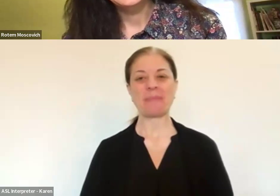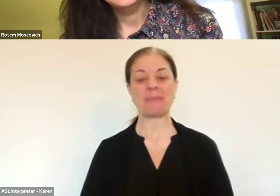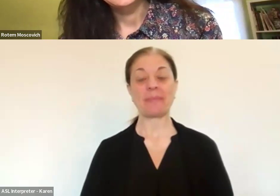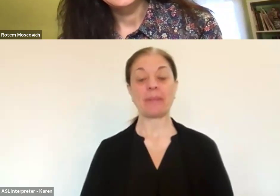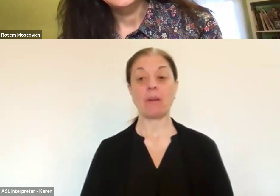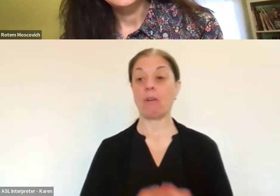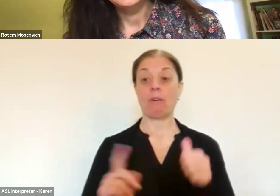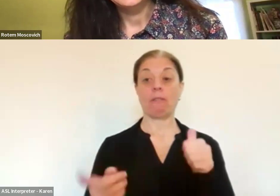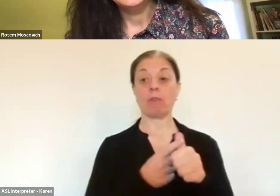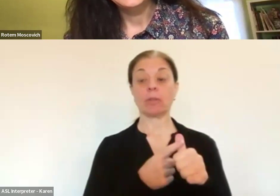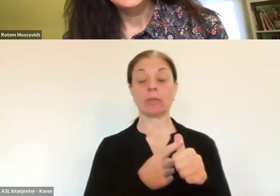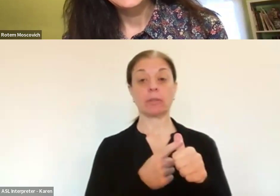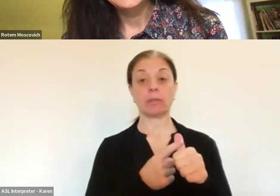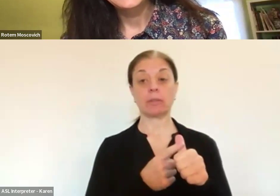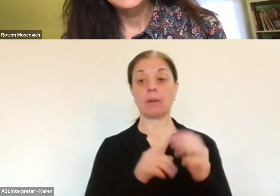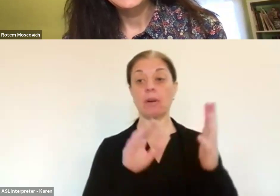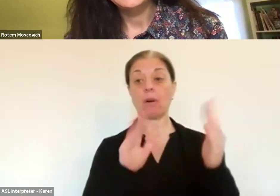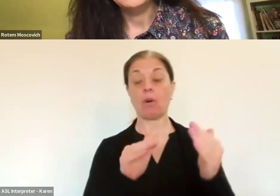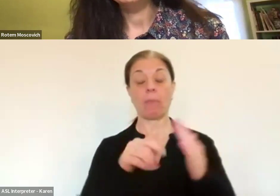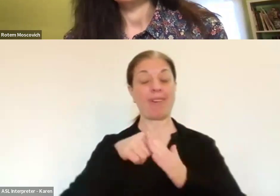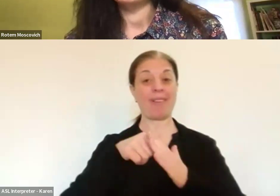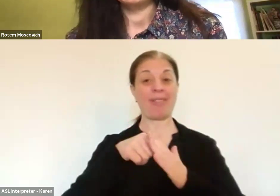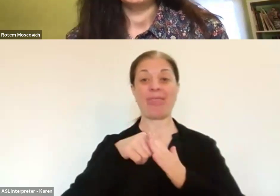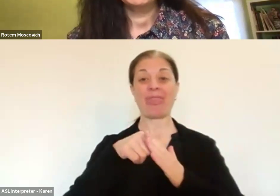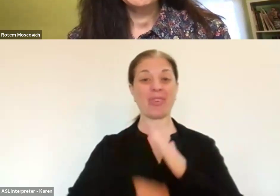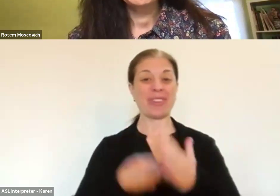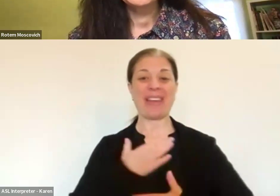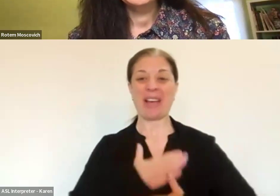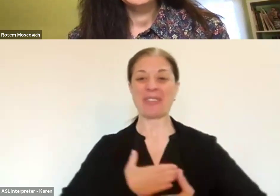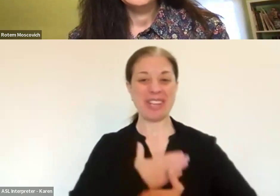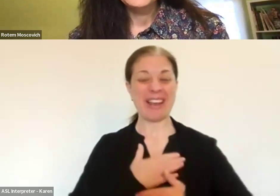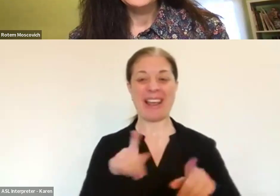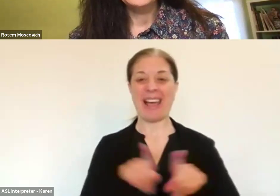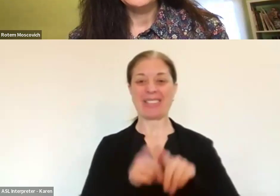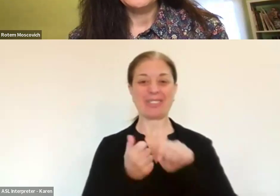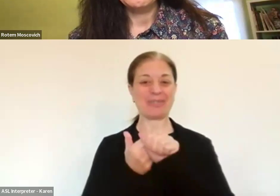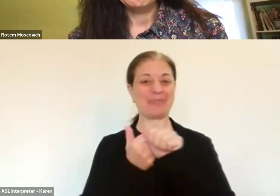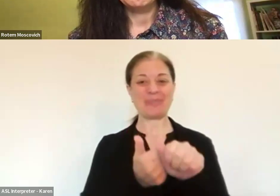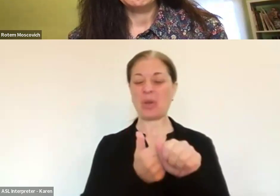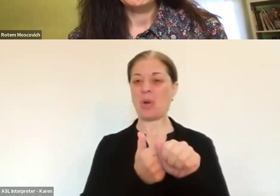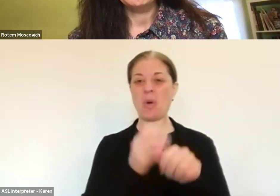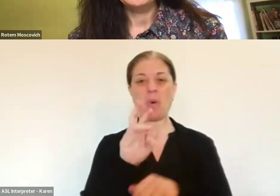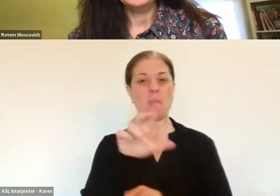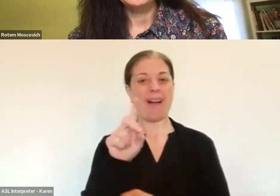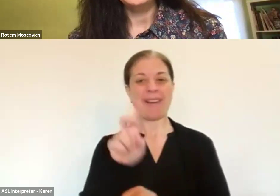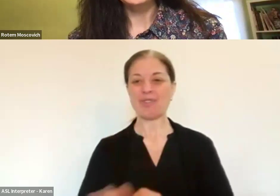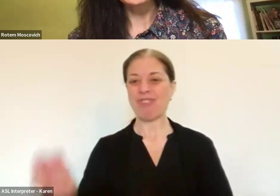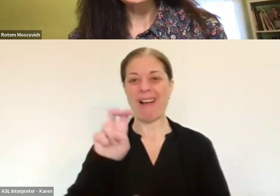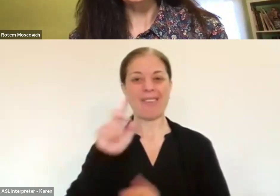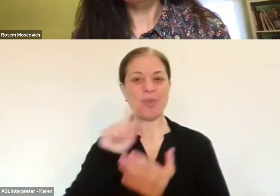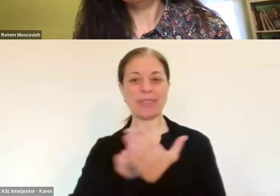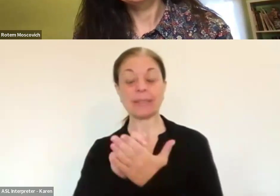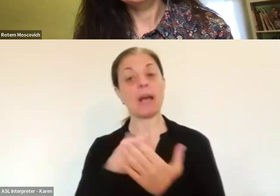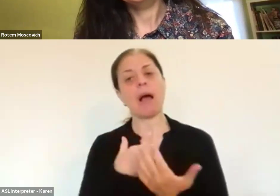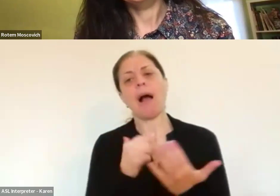I first of all, I hope they're thoroughly entertained as they go on this wild ride of a season. I hope